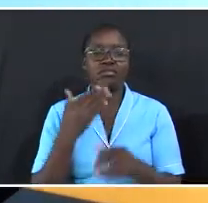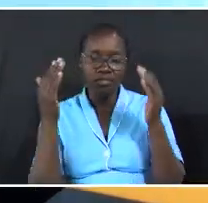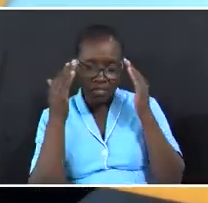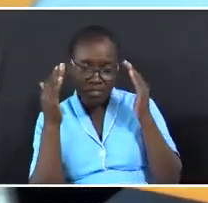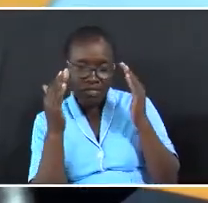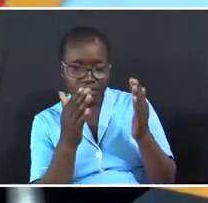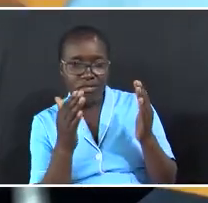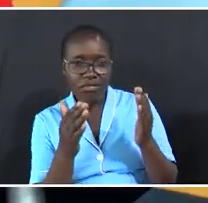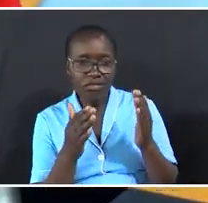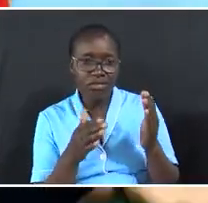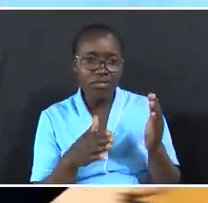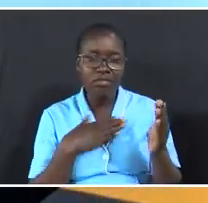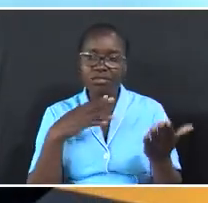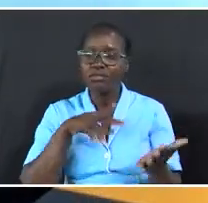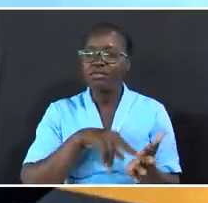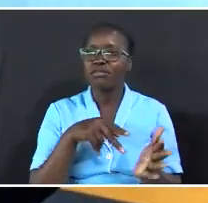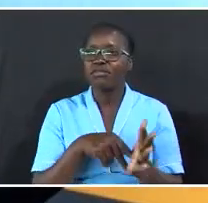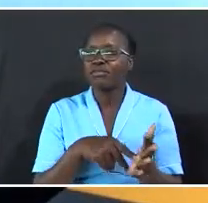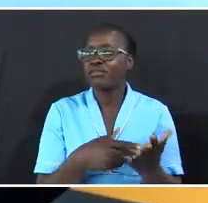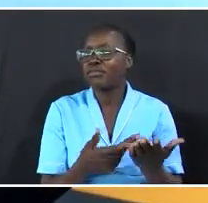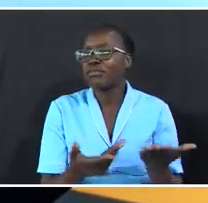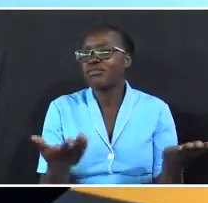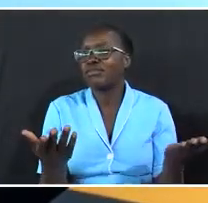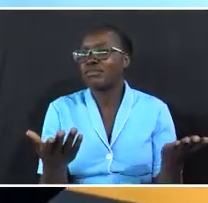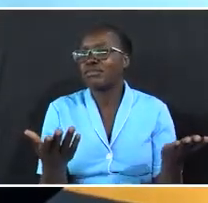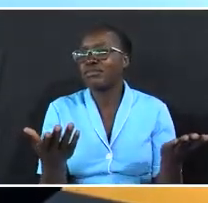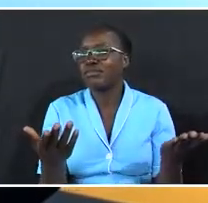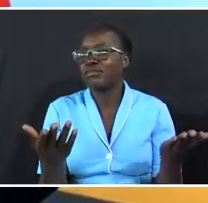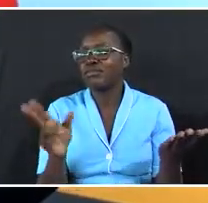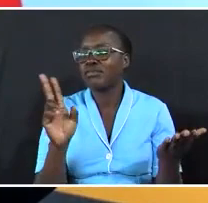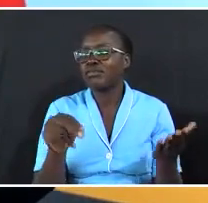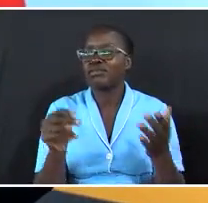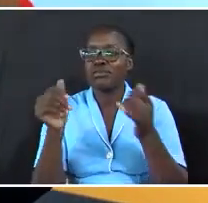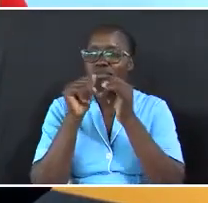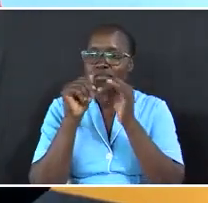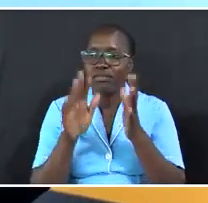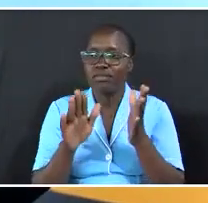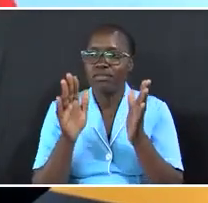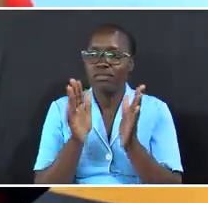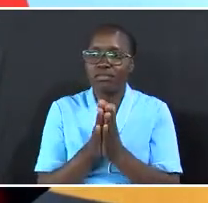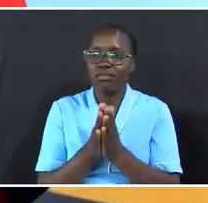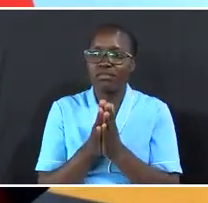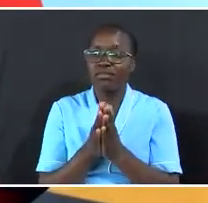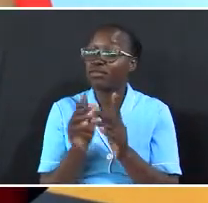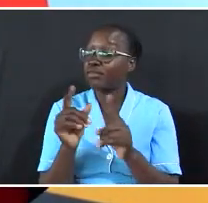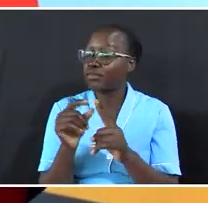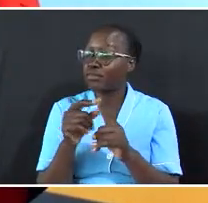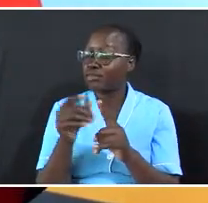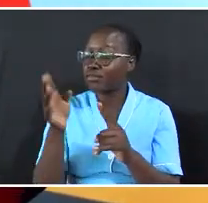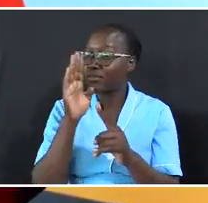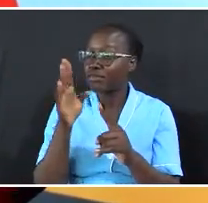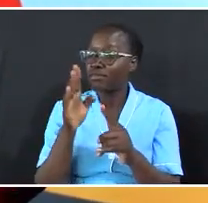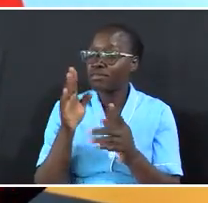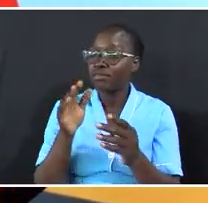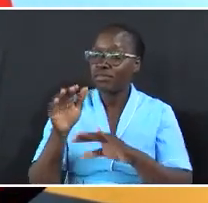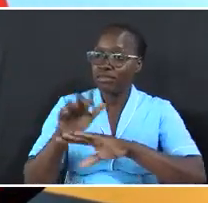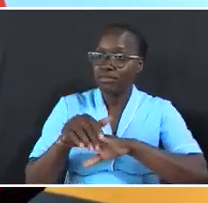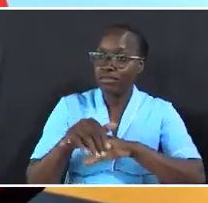focus on my project. There are no blessings in the word of God that are attached to